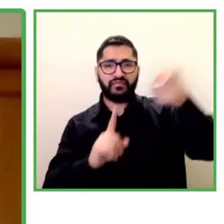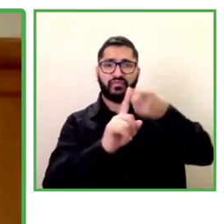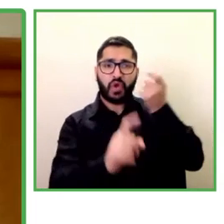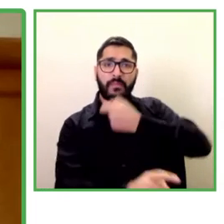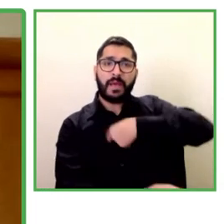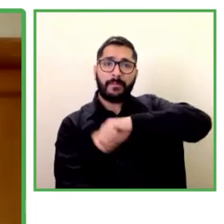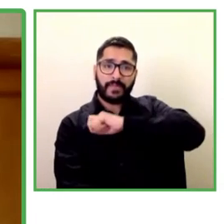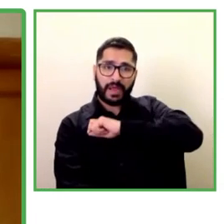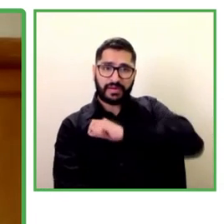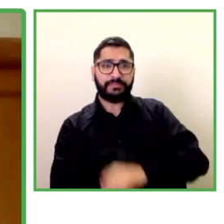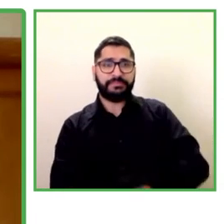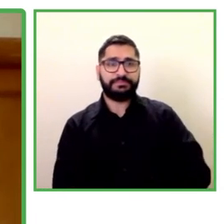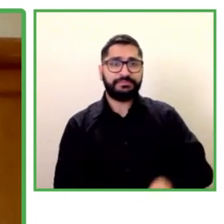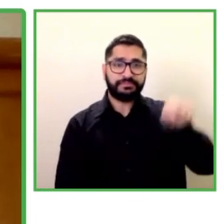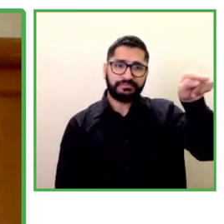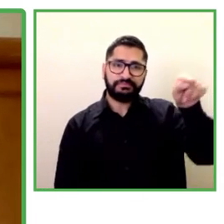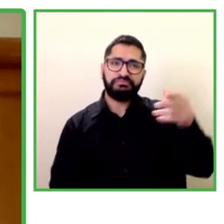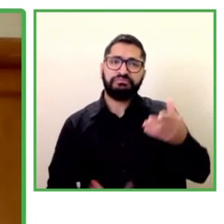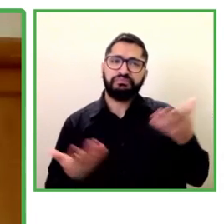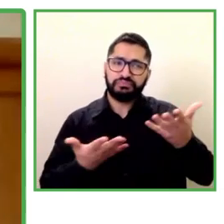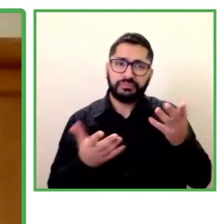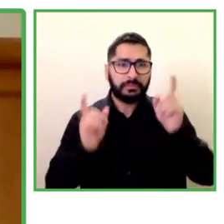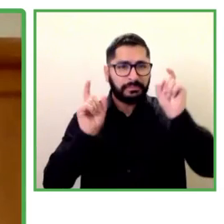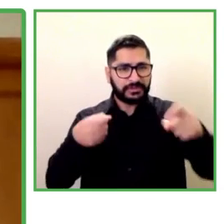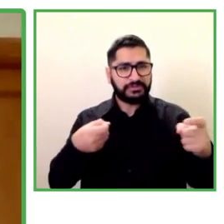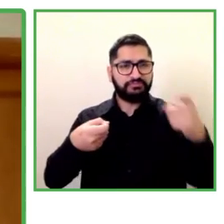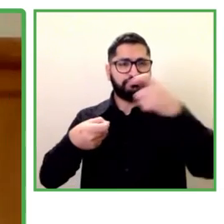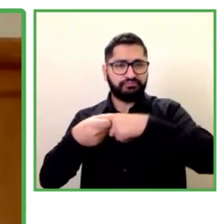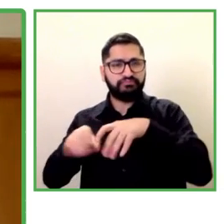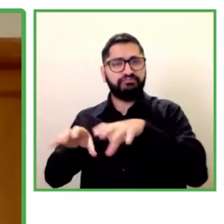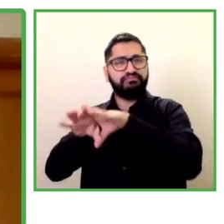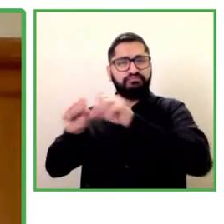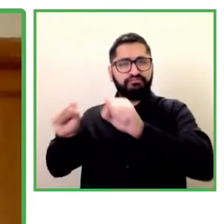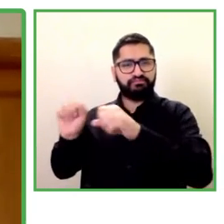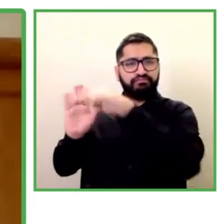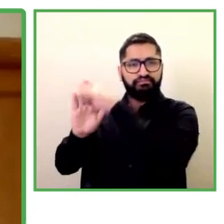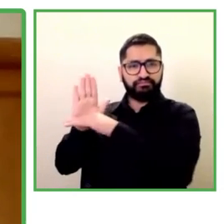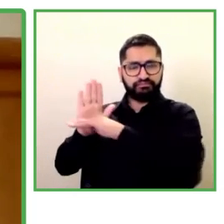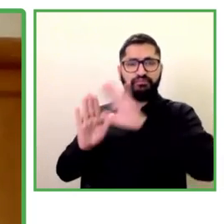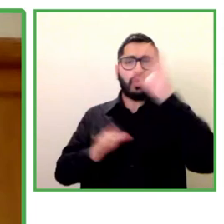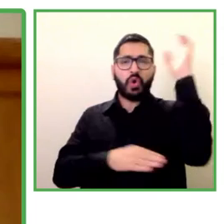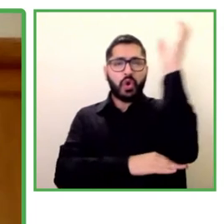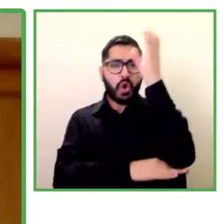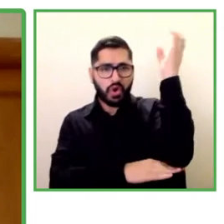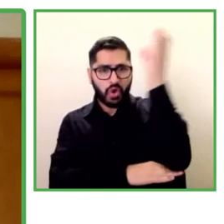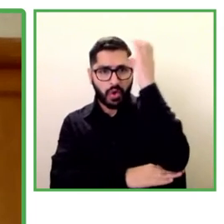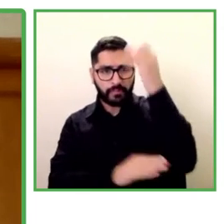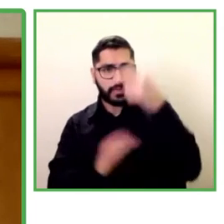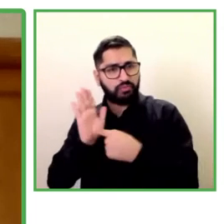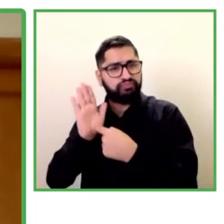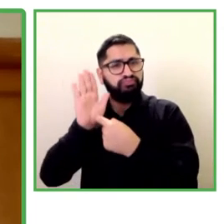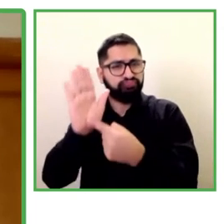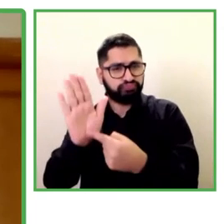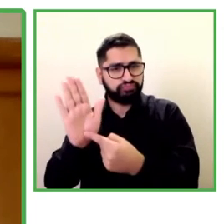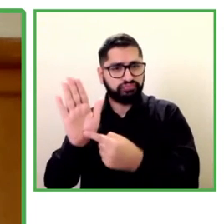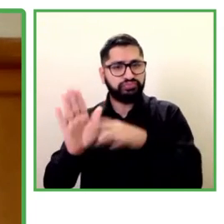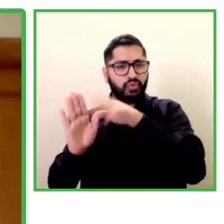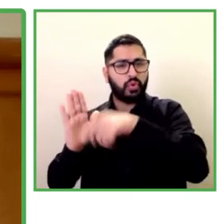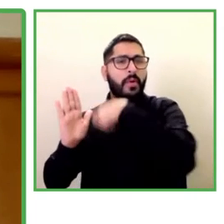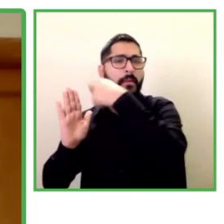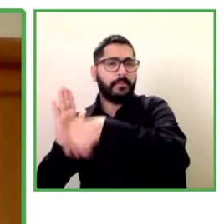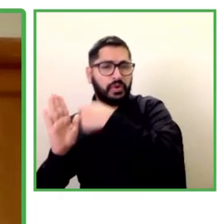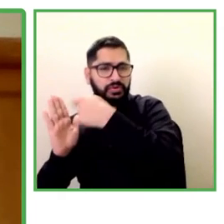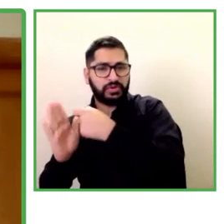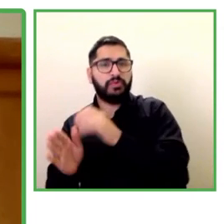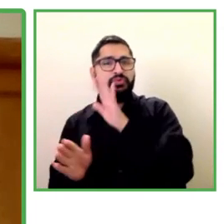inclusion in Colombia. Maria Jose will present on the Paraguayan work of the network. Thank you so much, Jose.